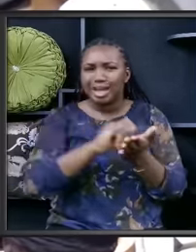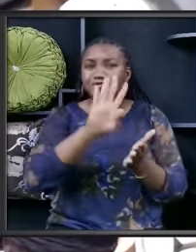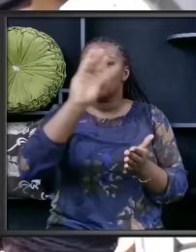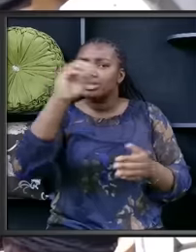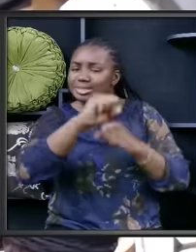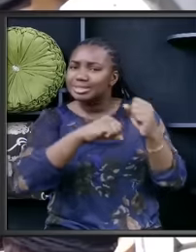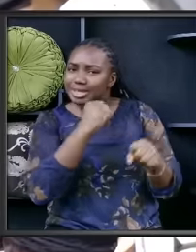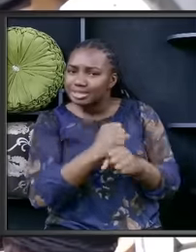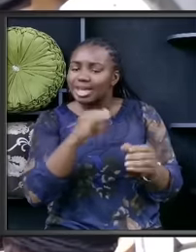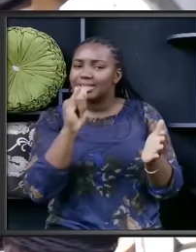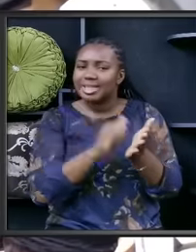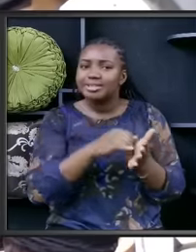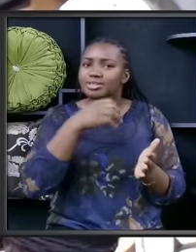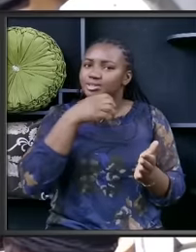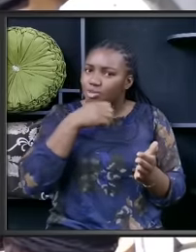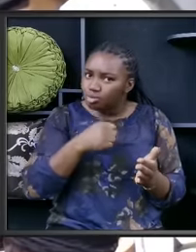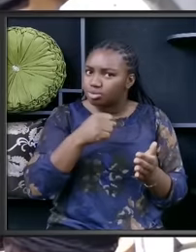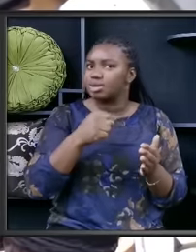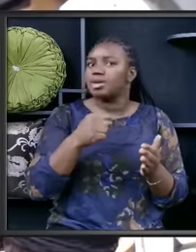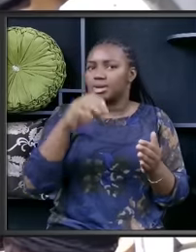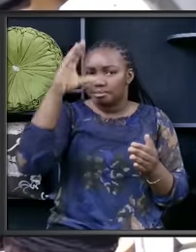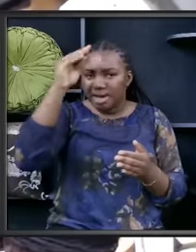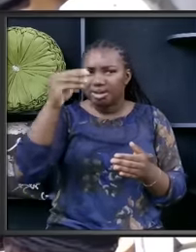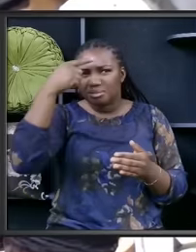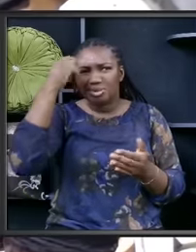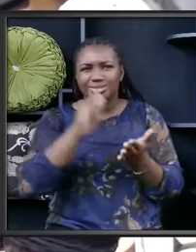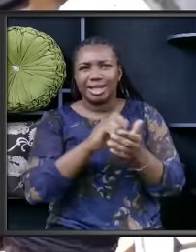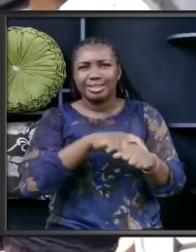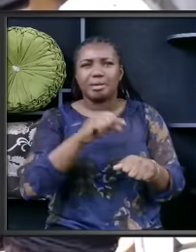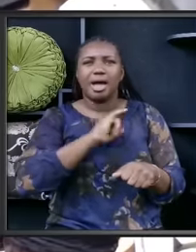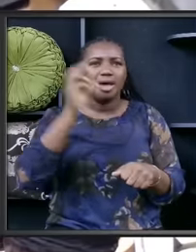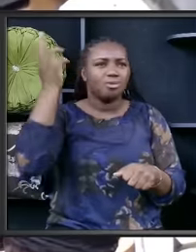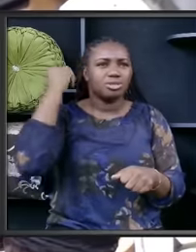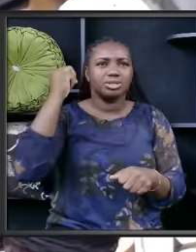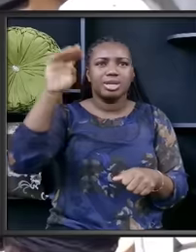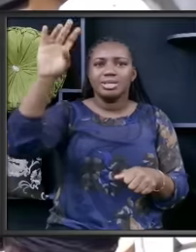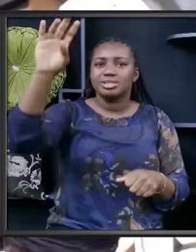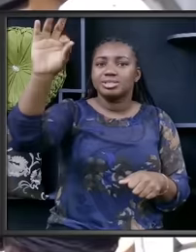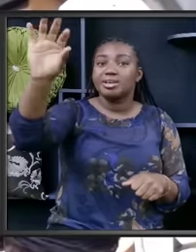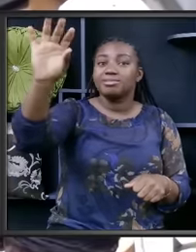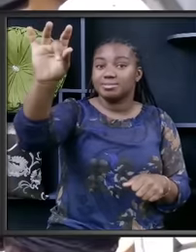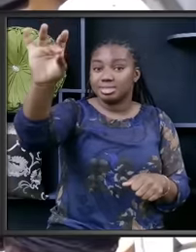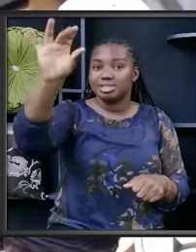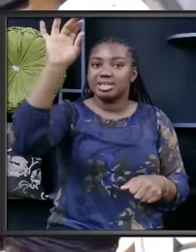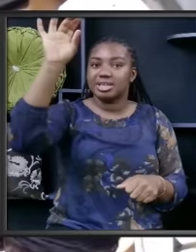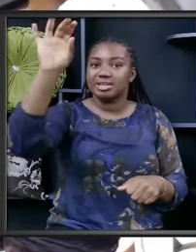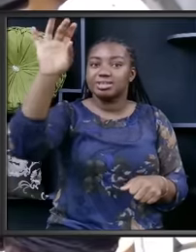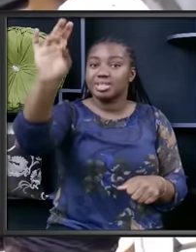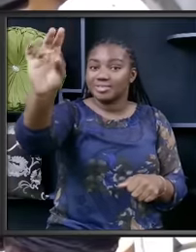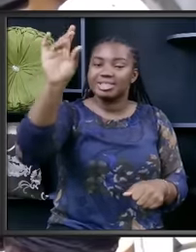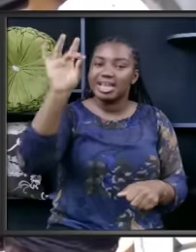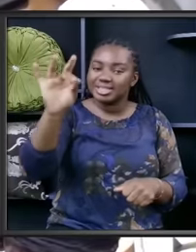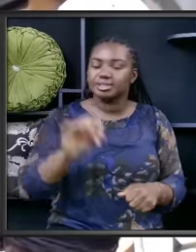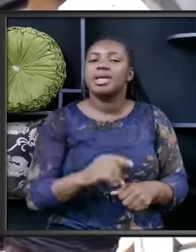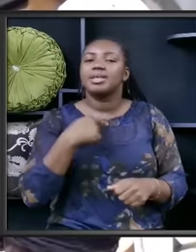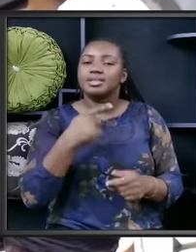years. Say, in the elderly. Because that time I was 17, 18. So he said, make I follow the man, I